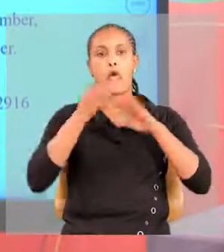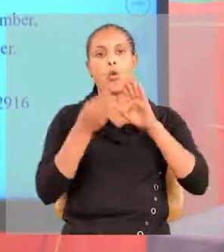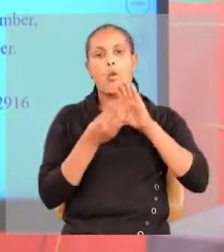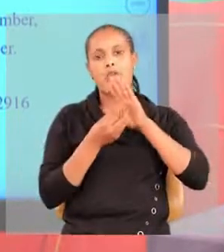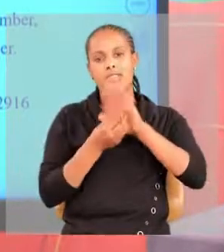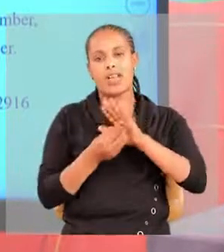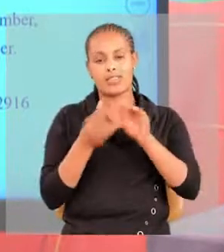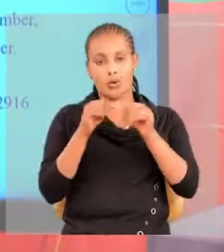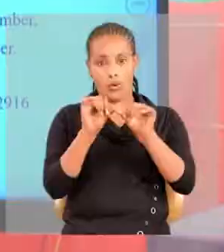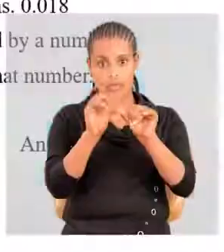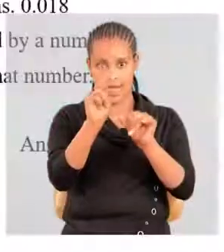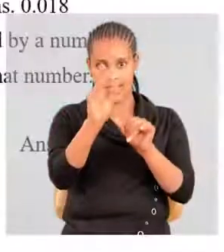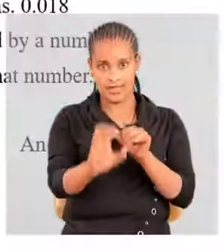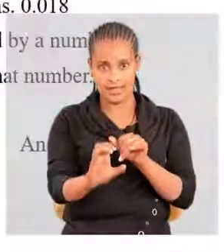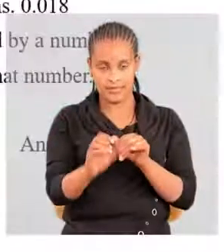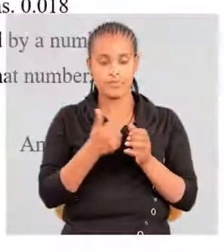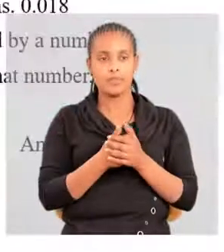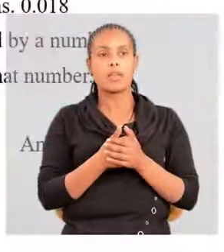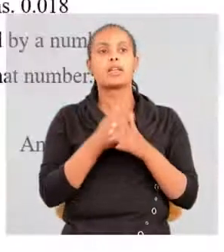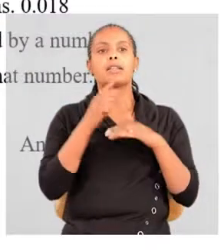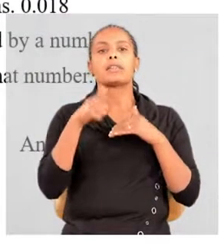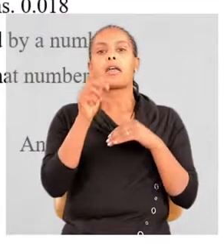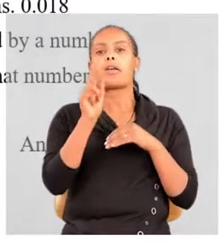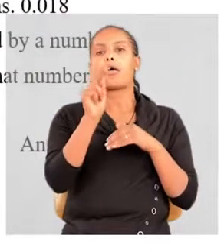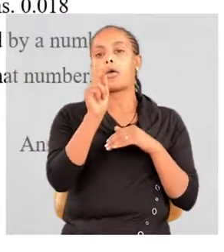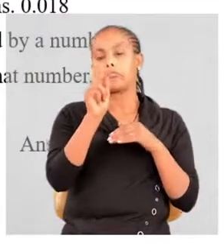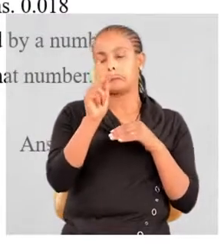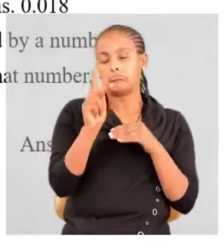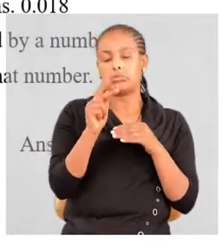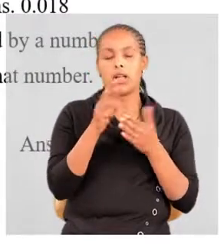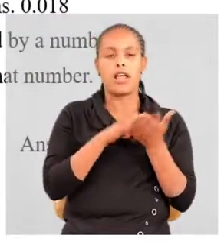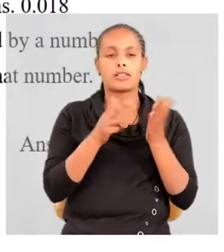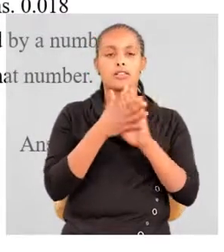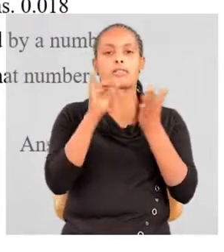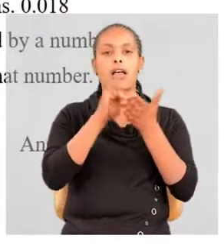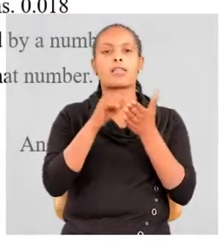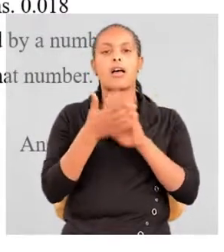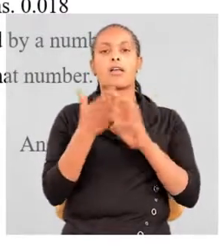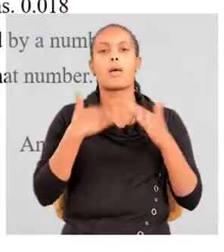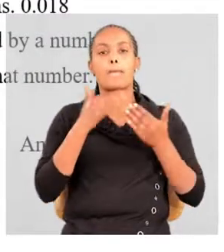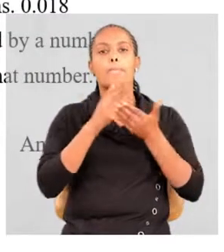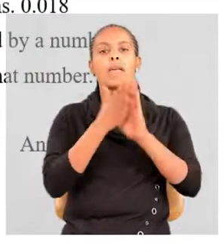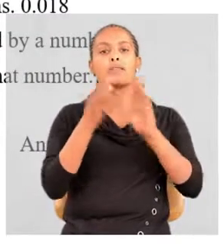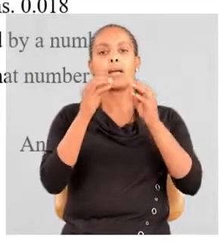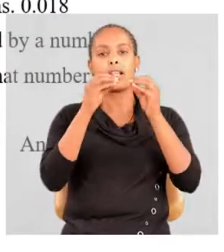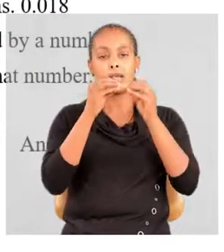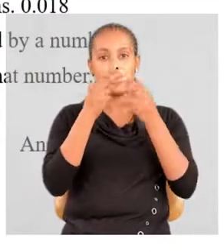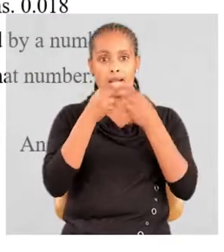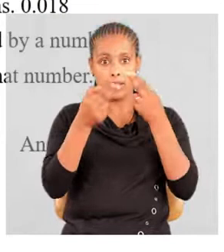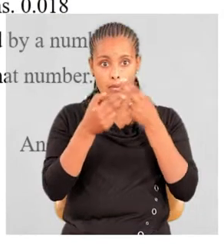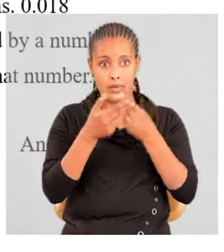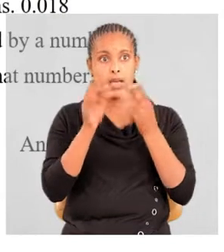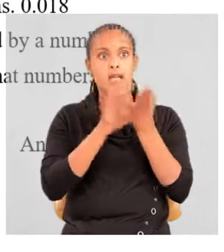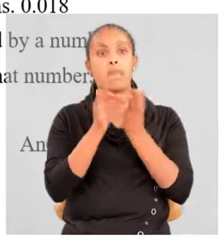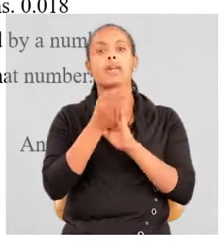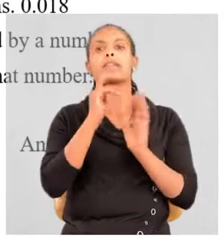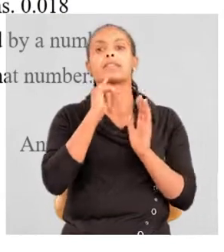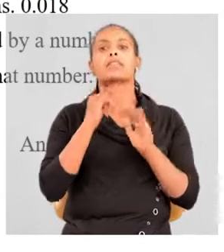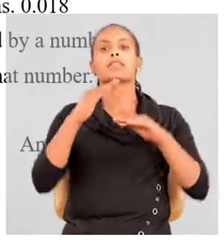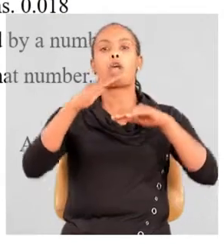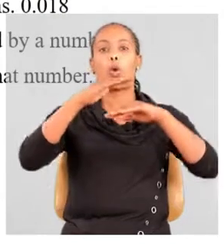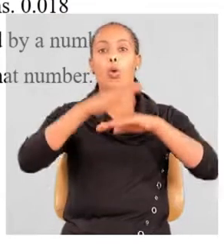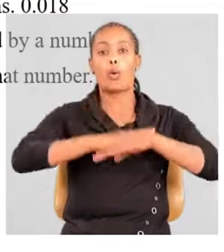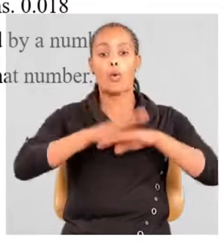Kc. The equilibrium constant of a reaction that has been multiplied by a number is the